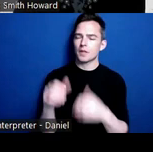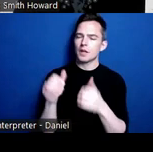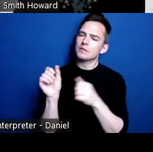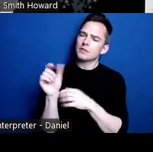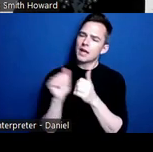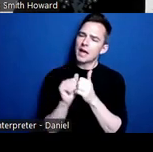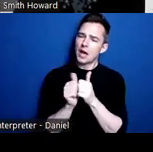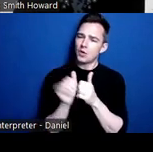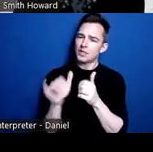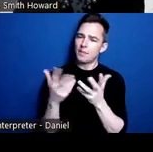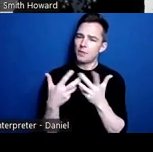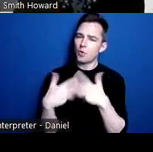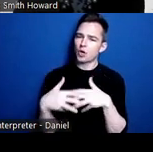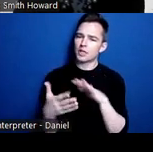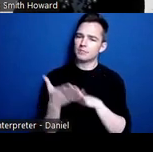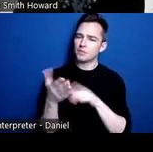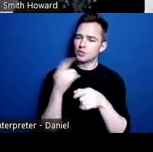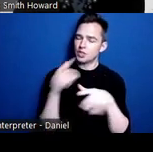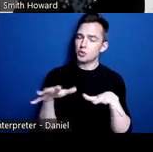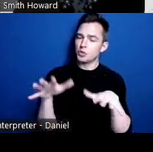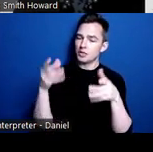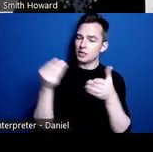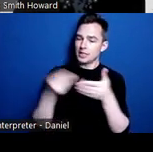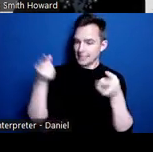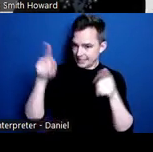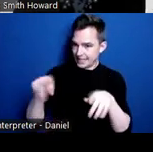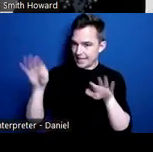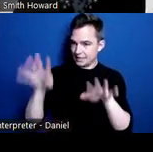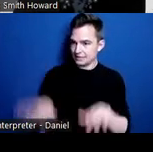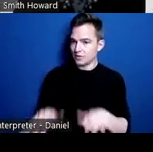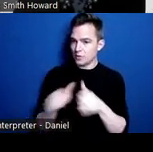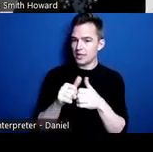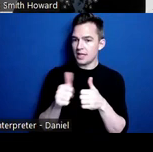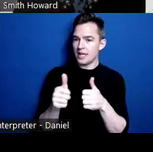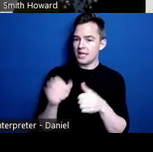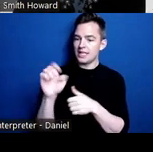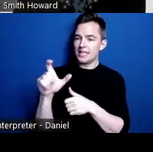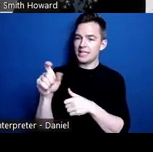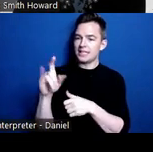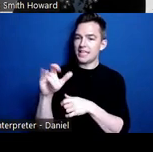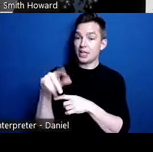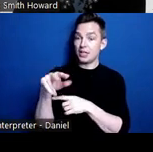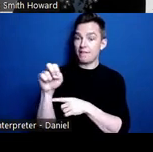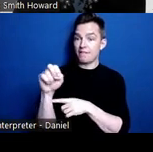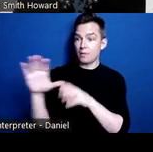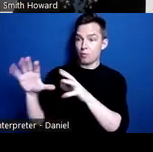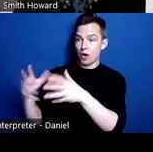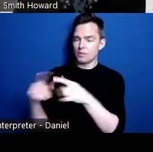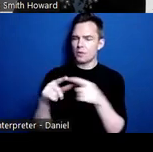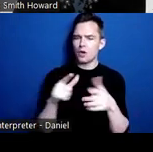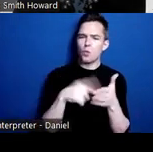How has it been working? Because you settled with the executive branch. How has the legislative